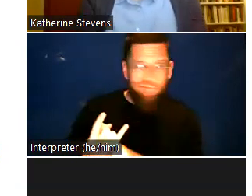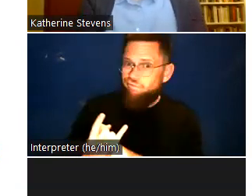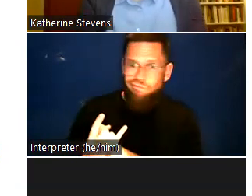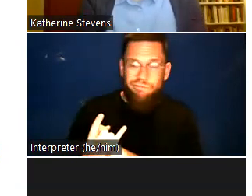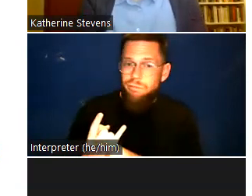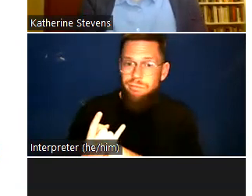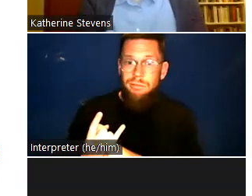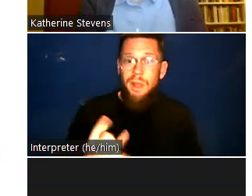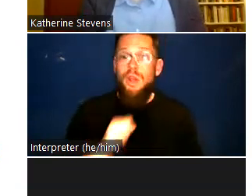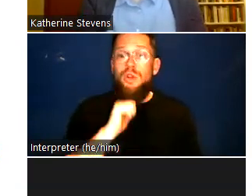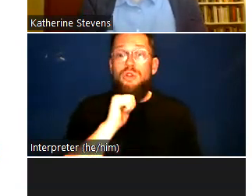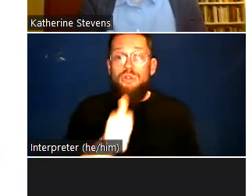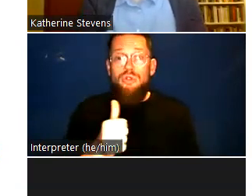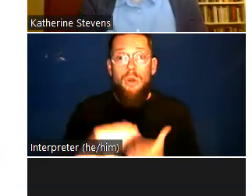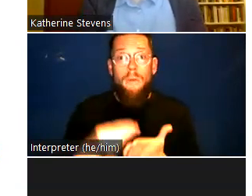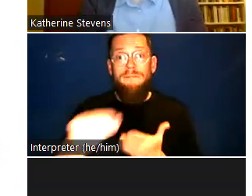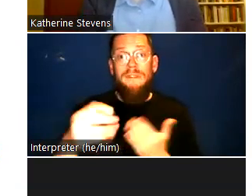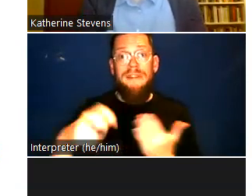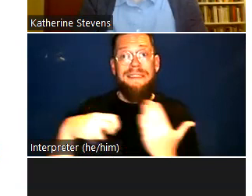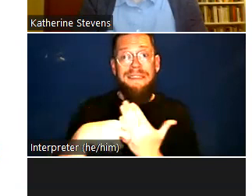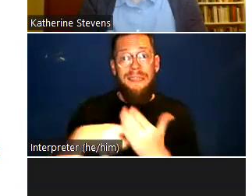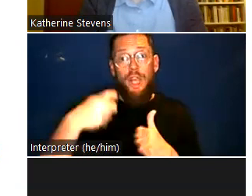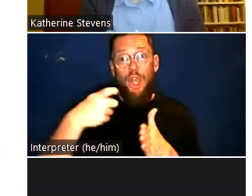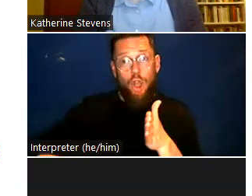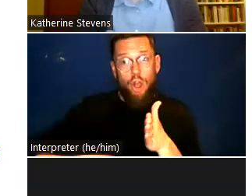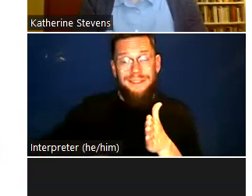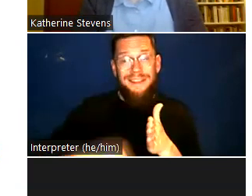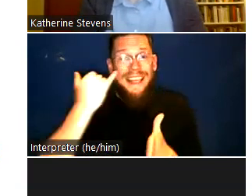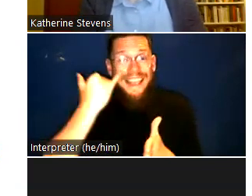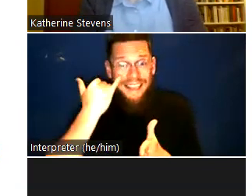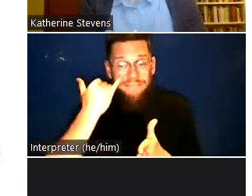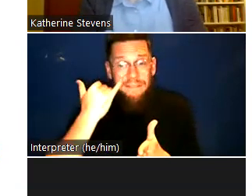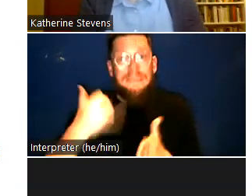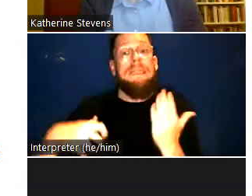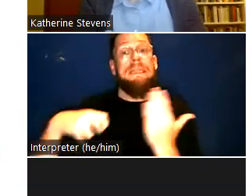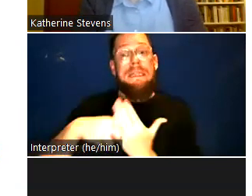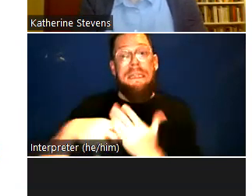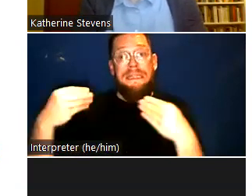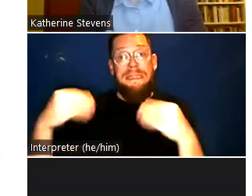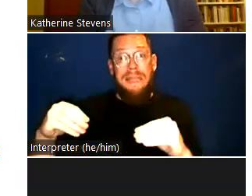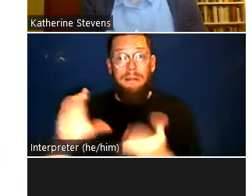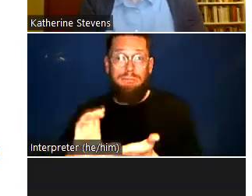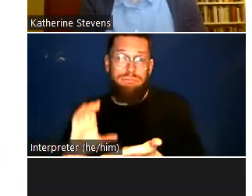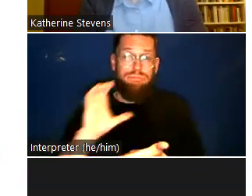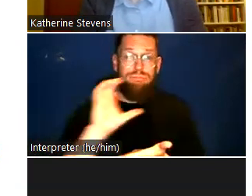We don't fund ticket costs if the revenue from ticket sales goes to the applicant